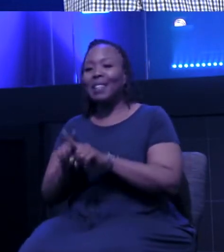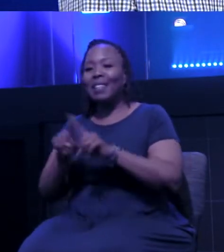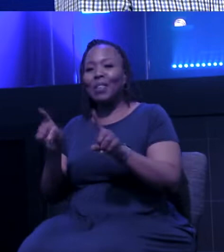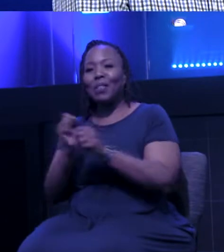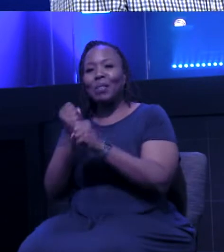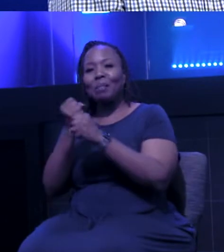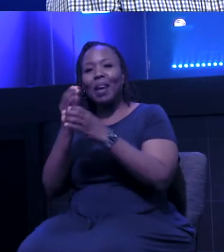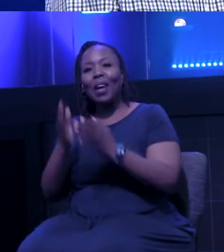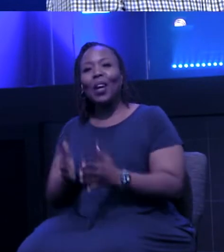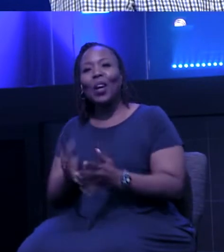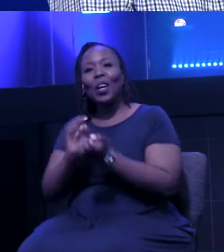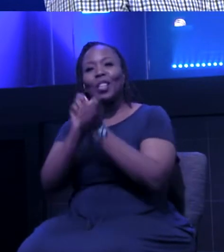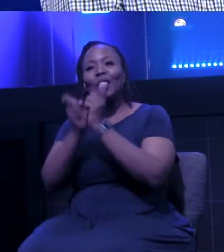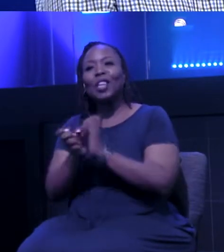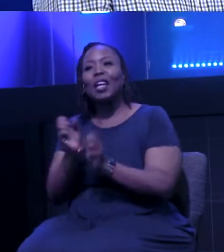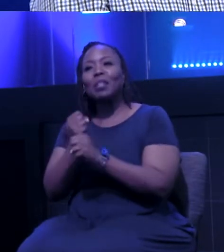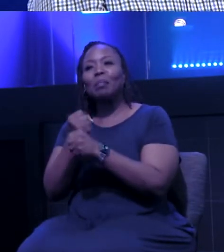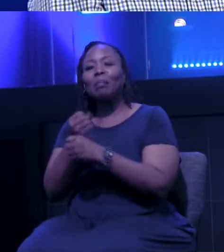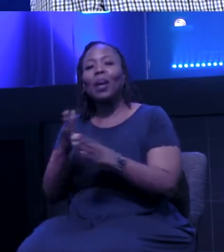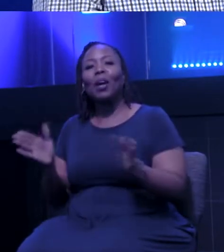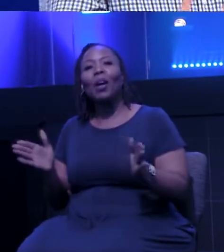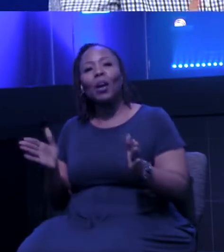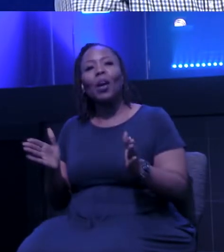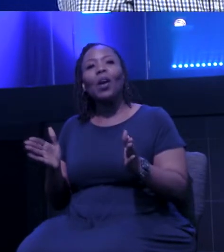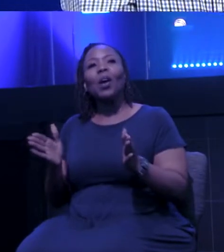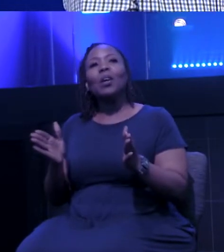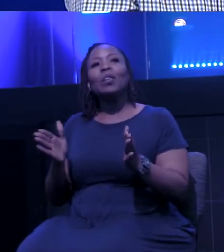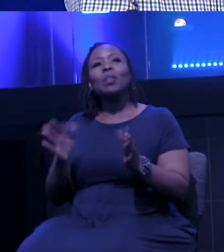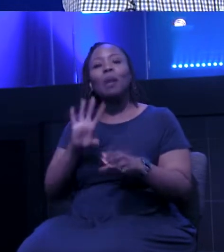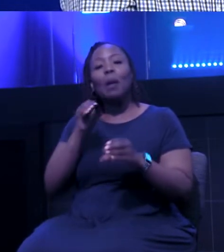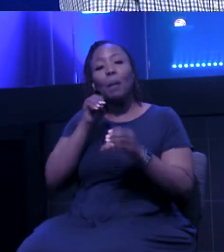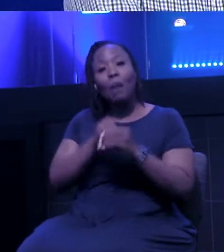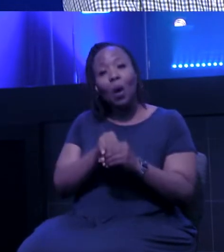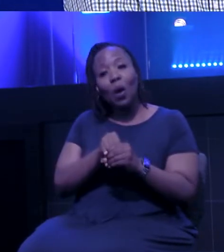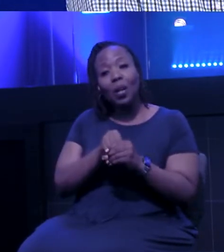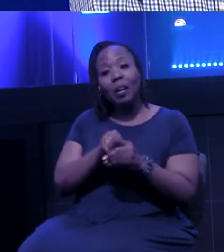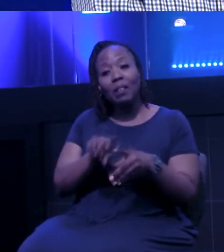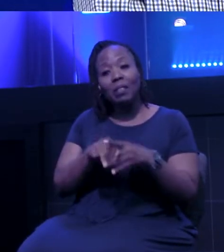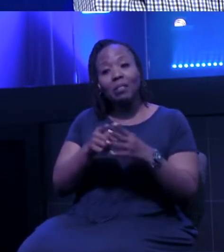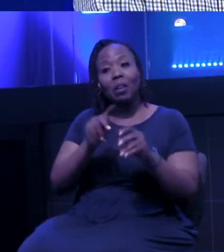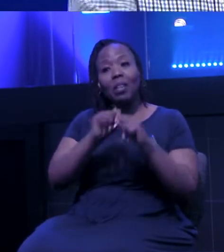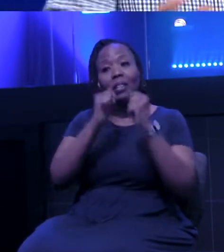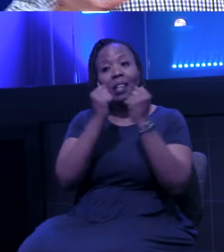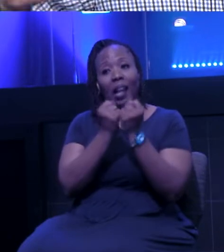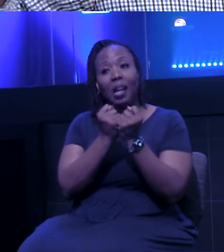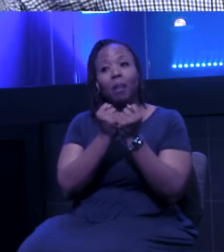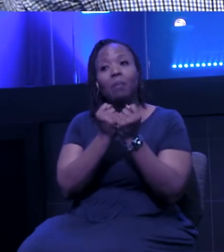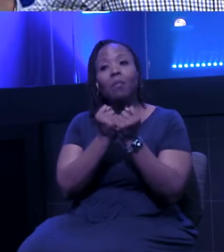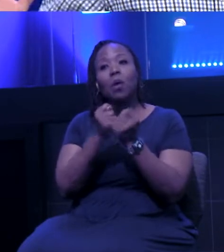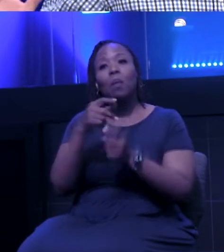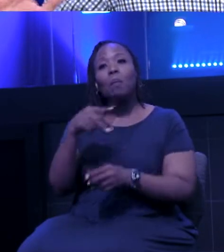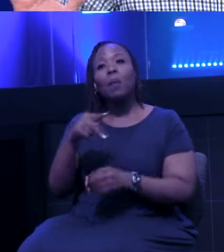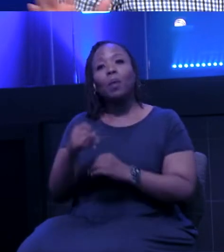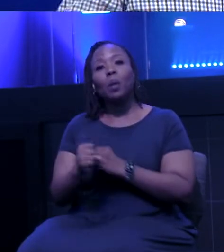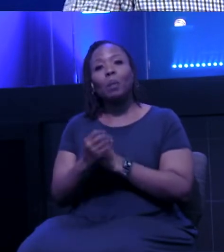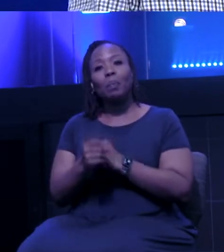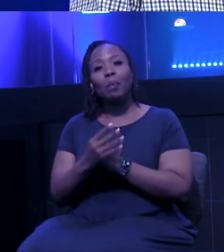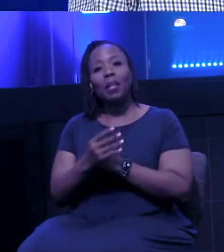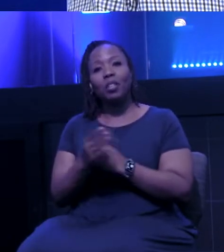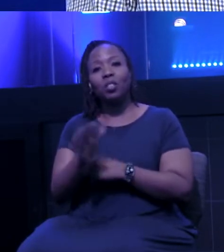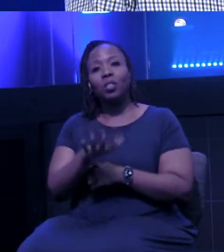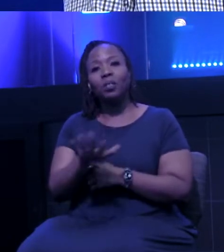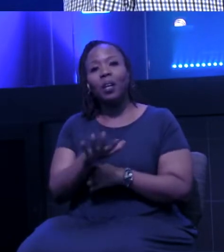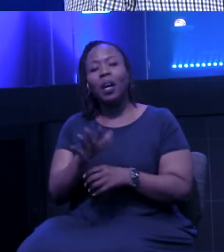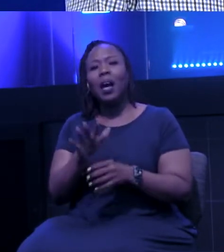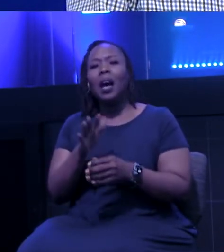a change maker, to be a part of the launch team for Pompano Beach. It may be that you feel